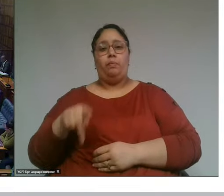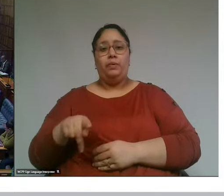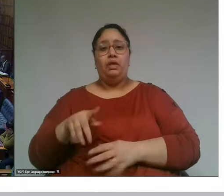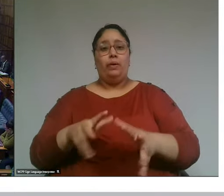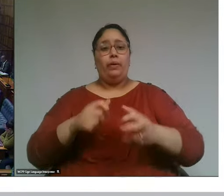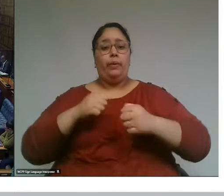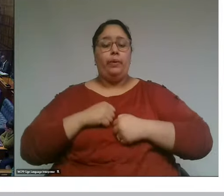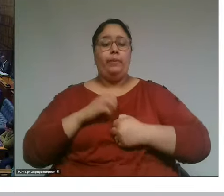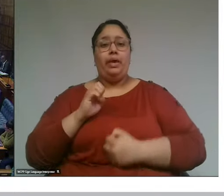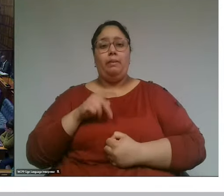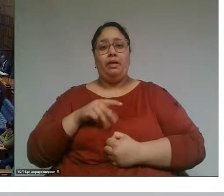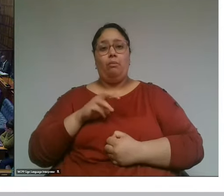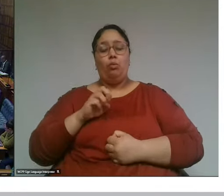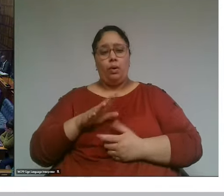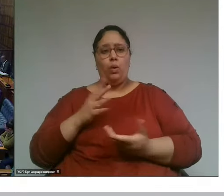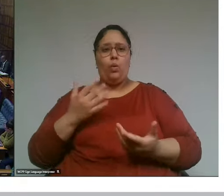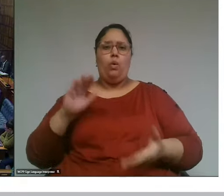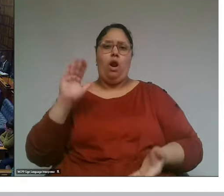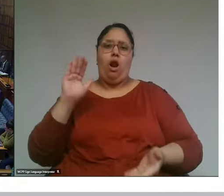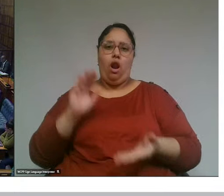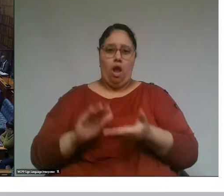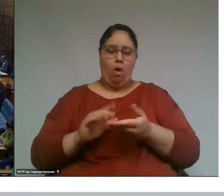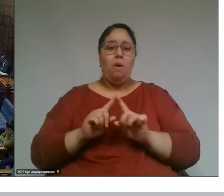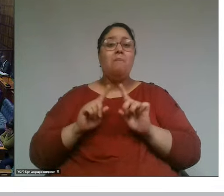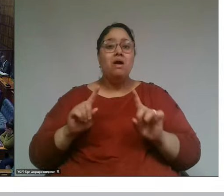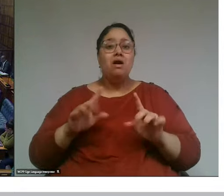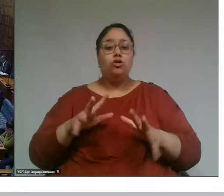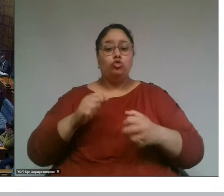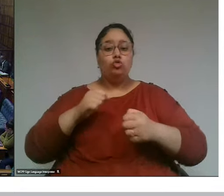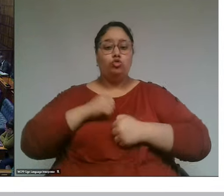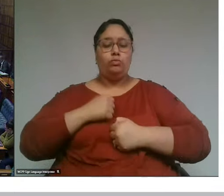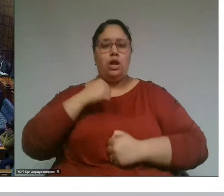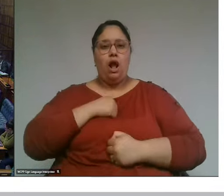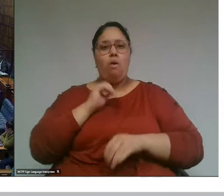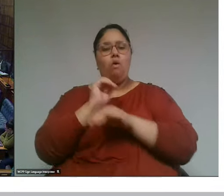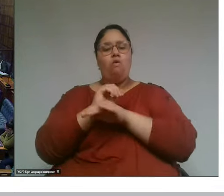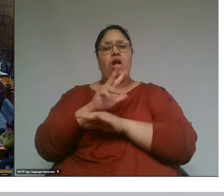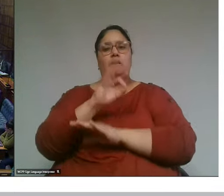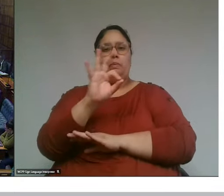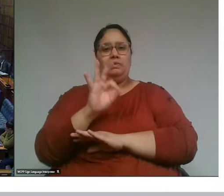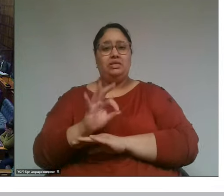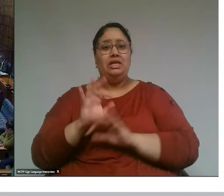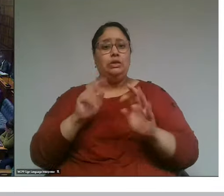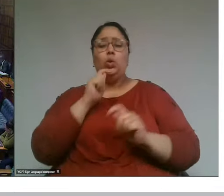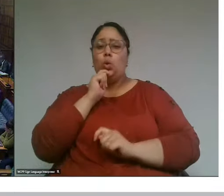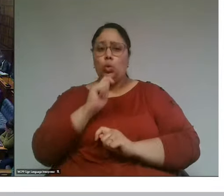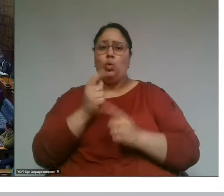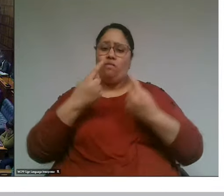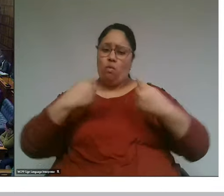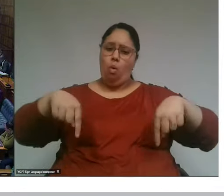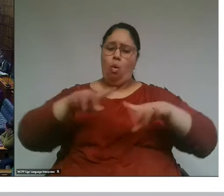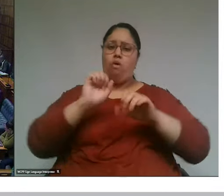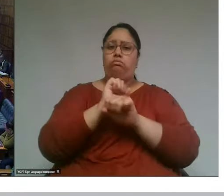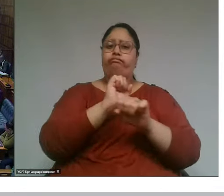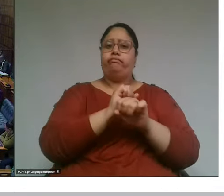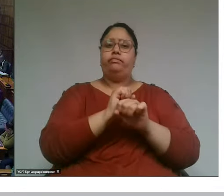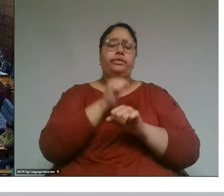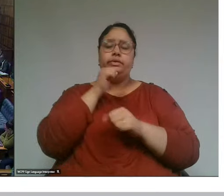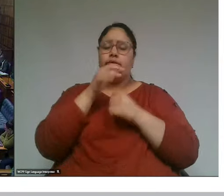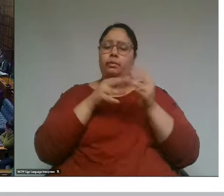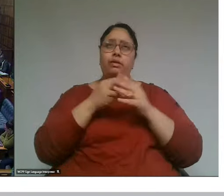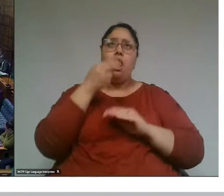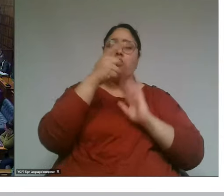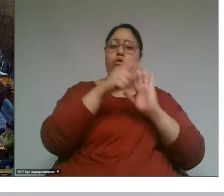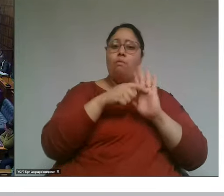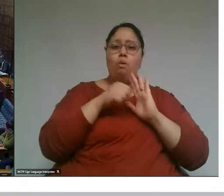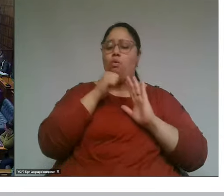on EDP is shockingly low our absorption is more than 80% and this is true for every occupation whether it's in high demand